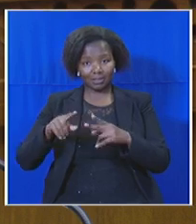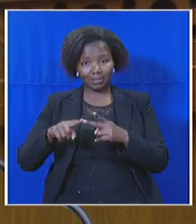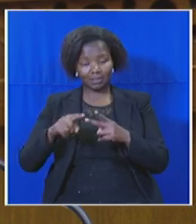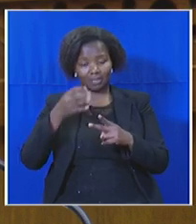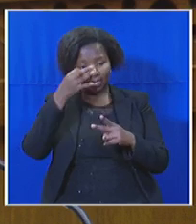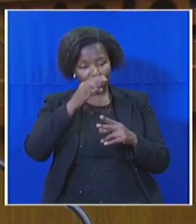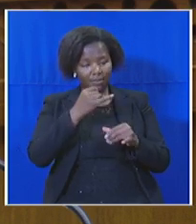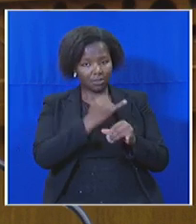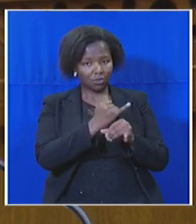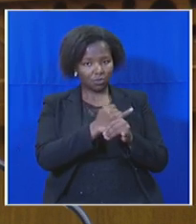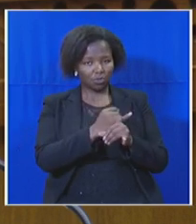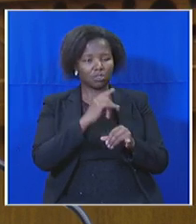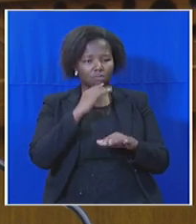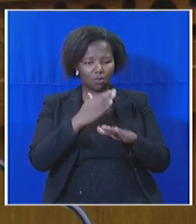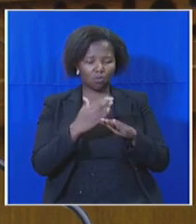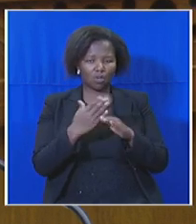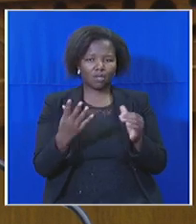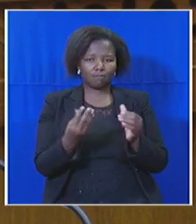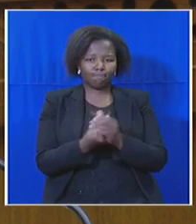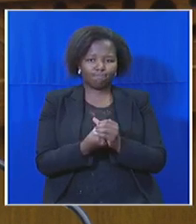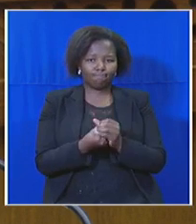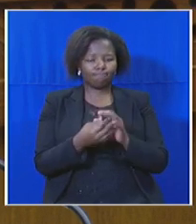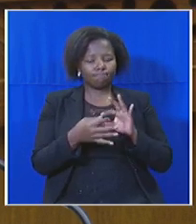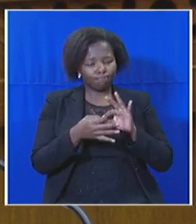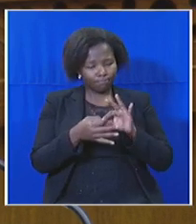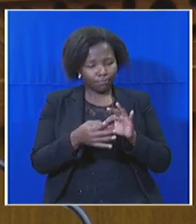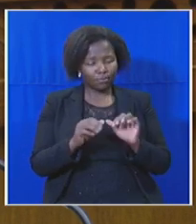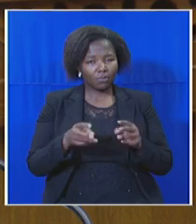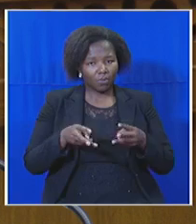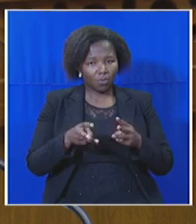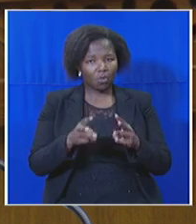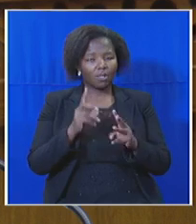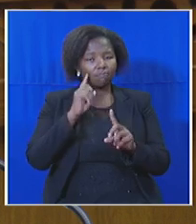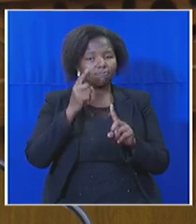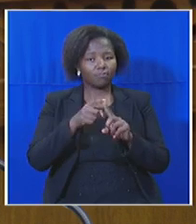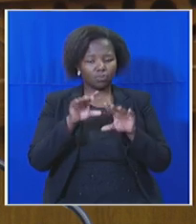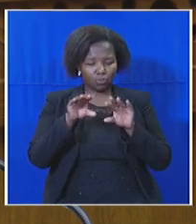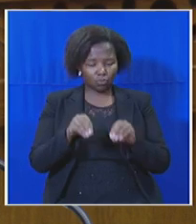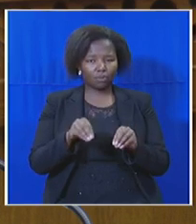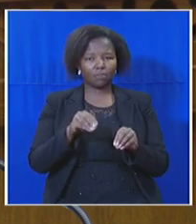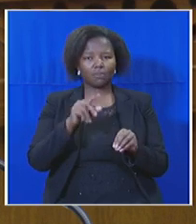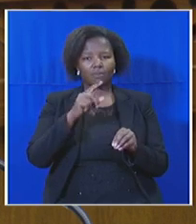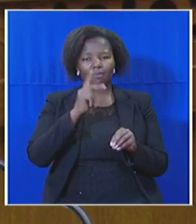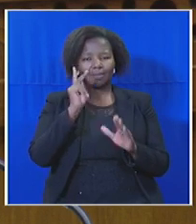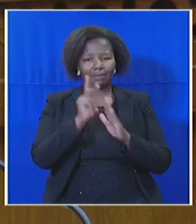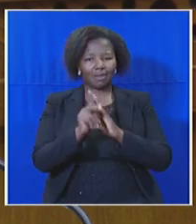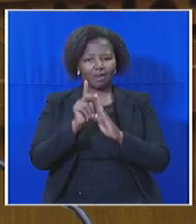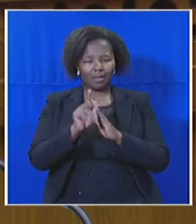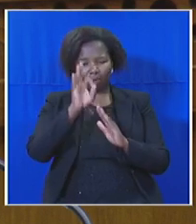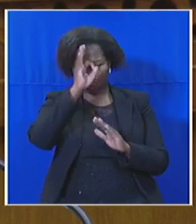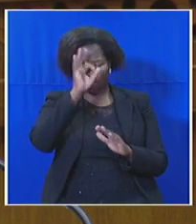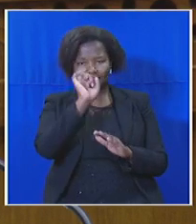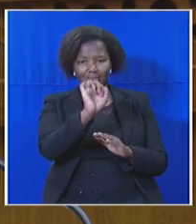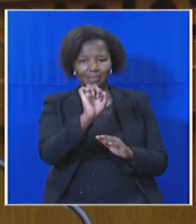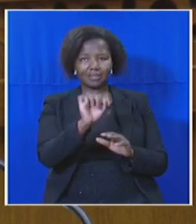unite in action and engage in a concerted and sustained effort aimed at defeating the scourge of police killings and generally